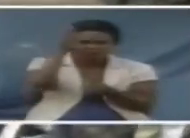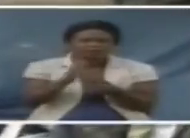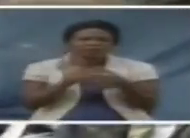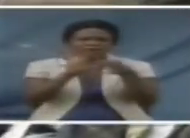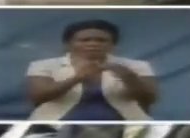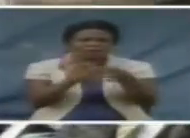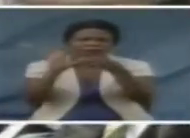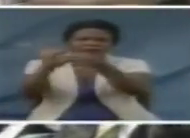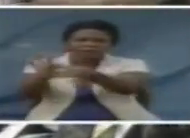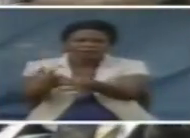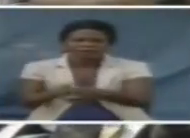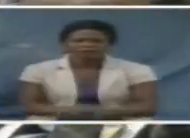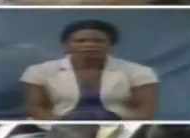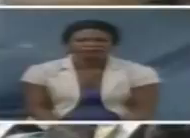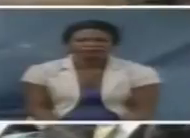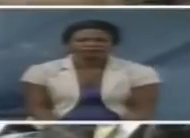connected.